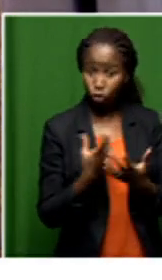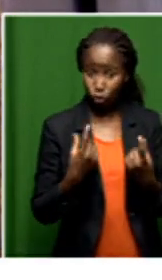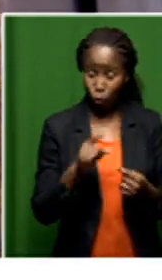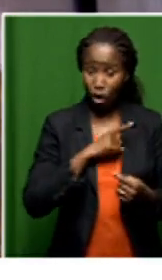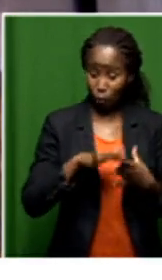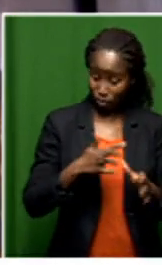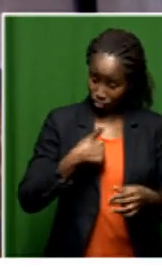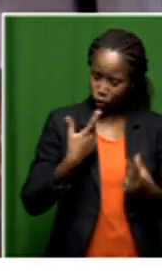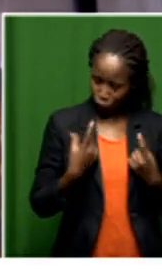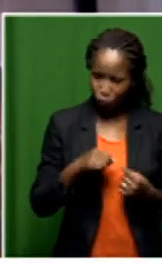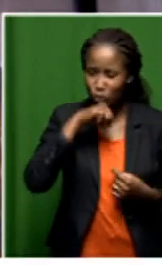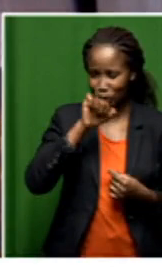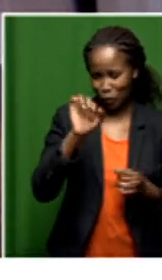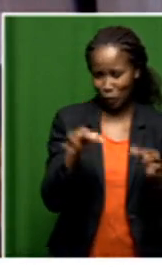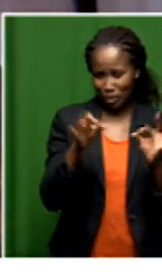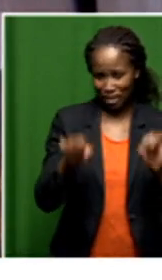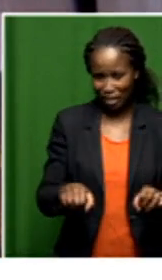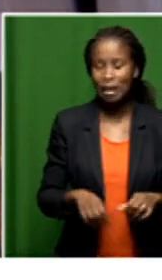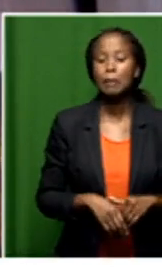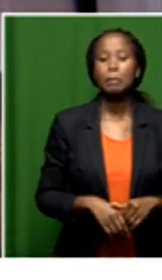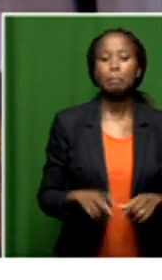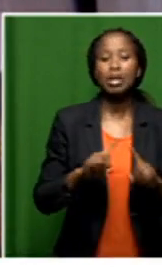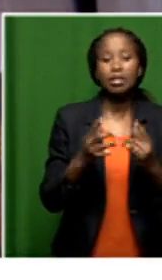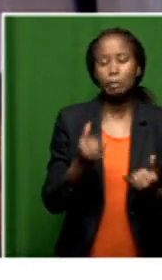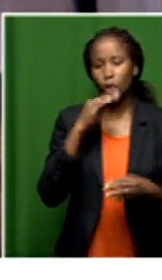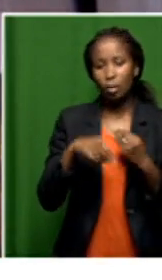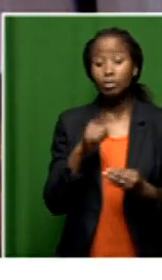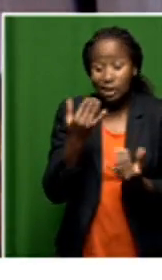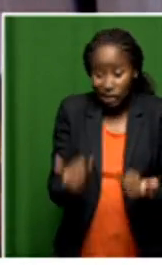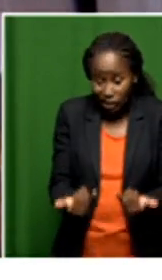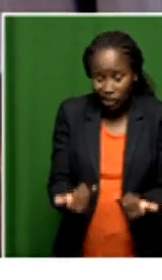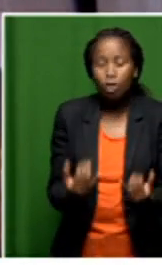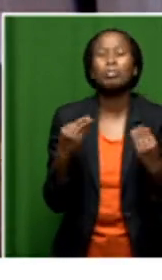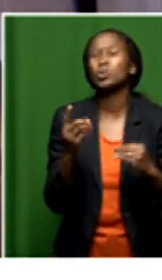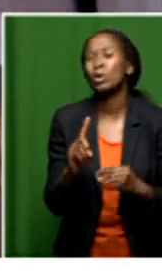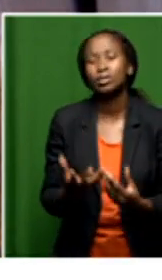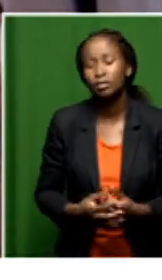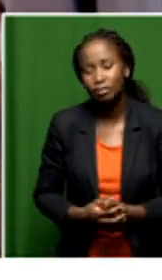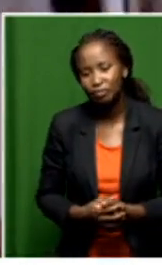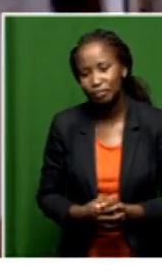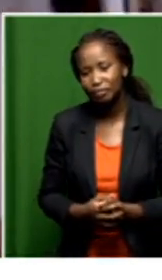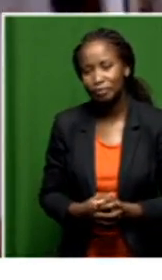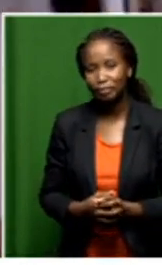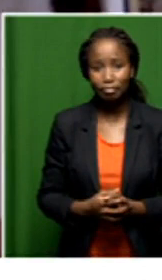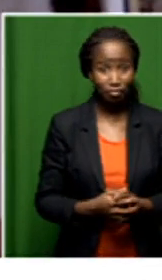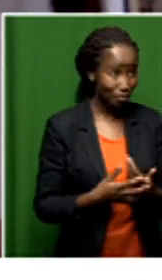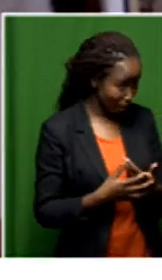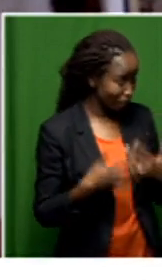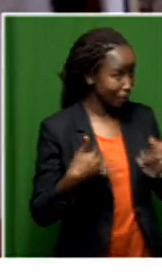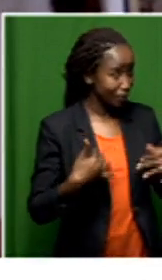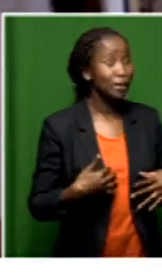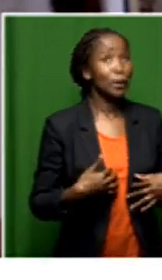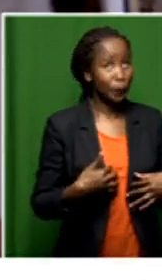most South Africans do. So let's talk about, what you're working on right now. So,